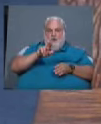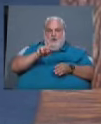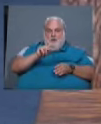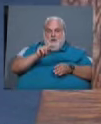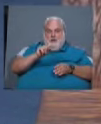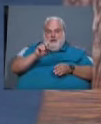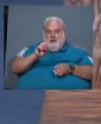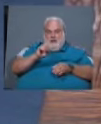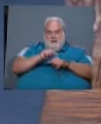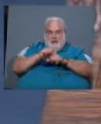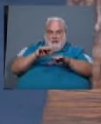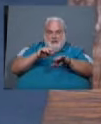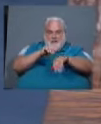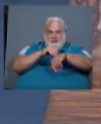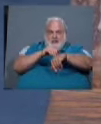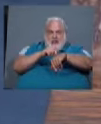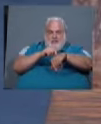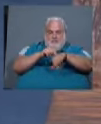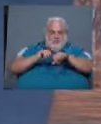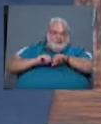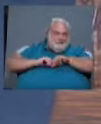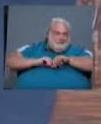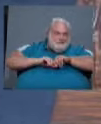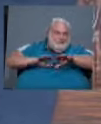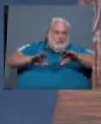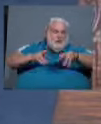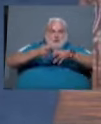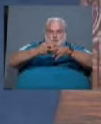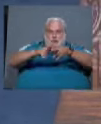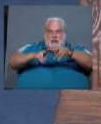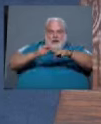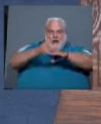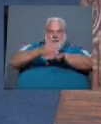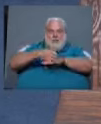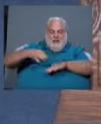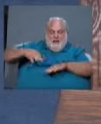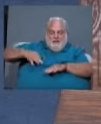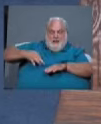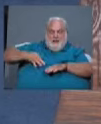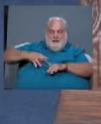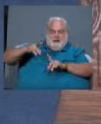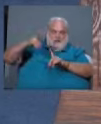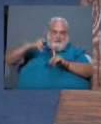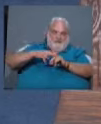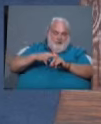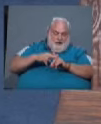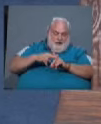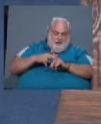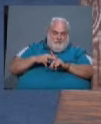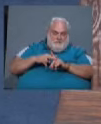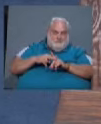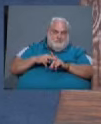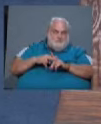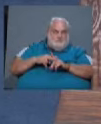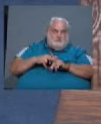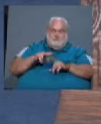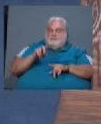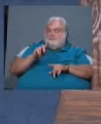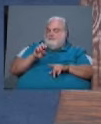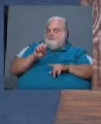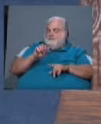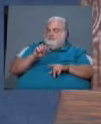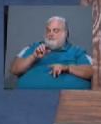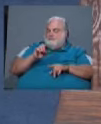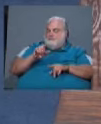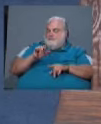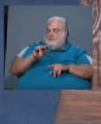staff was sending those notices out, which is shortly after the application is filed, the application deadline is